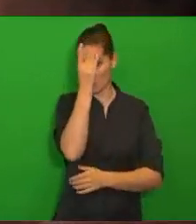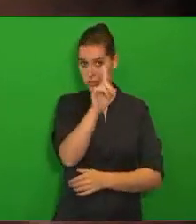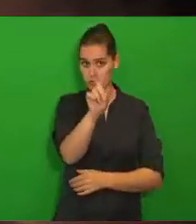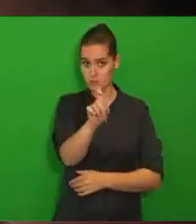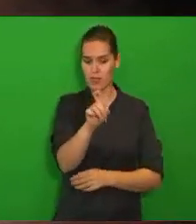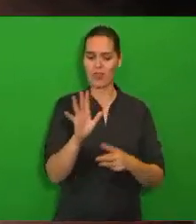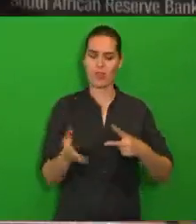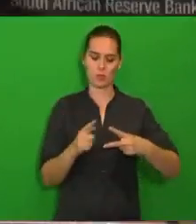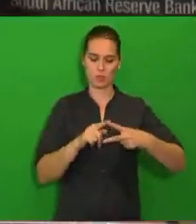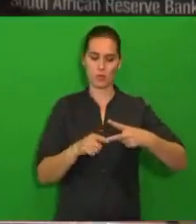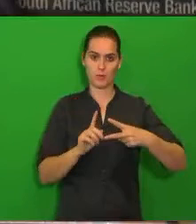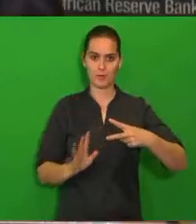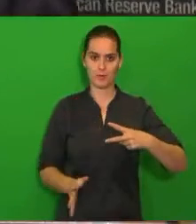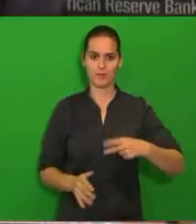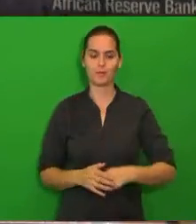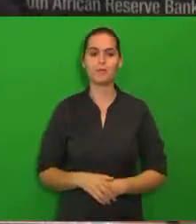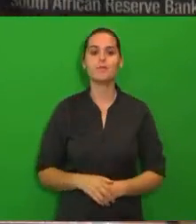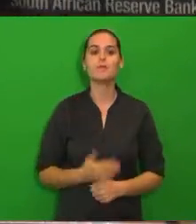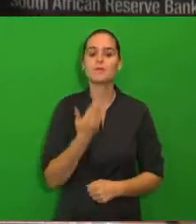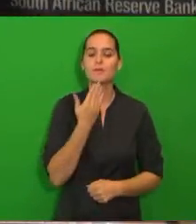That's all. Thank you very much.